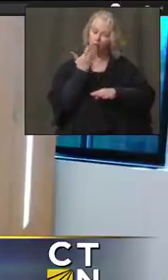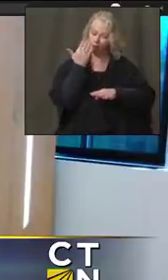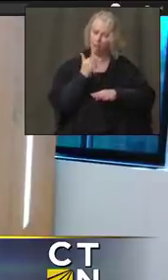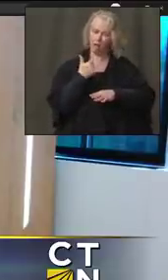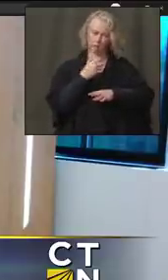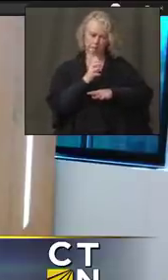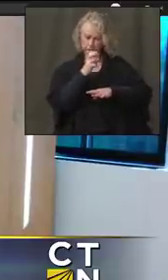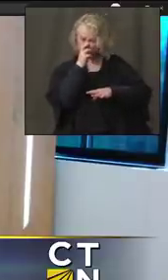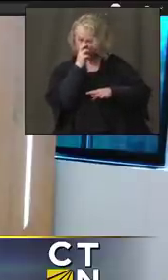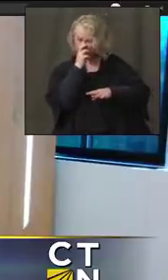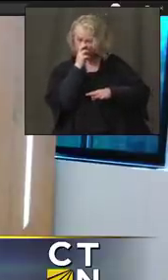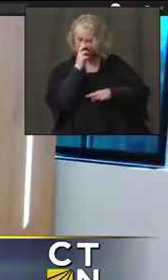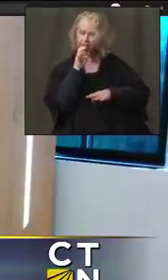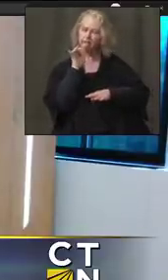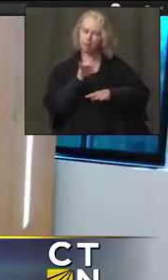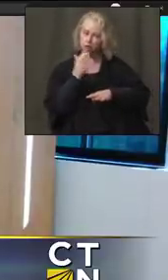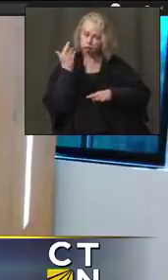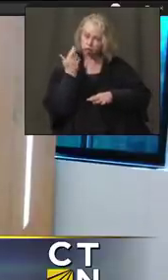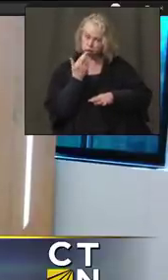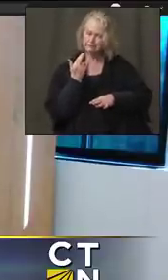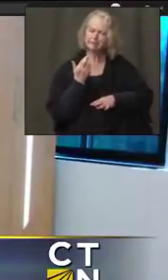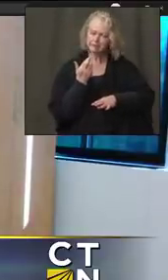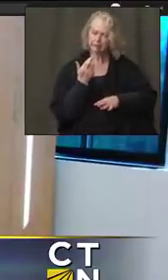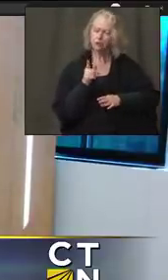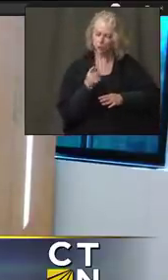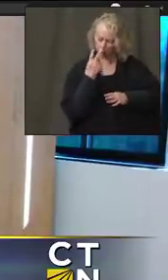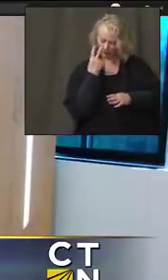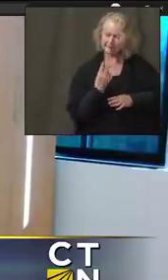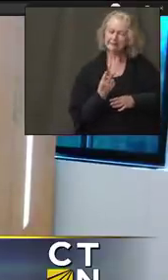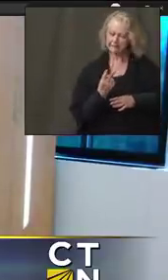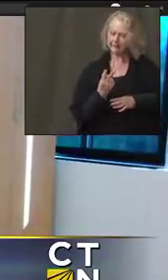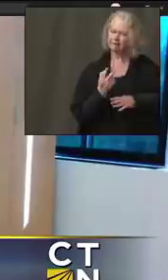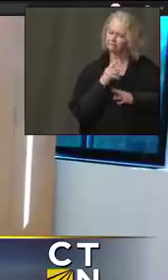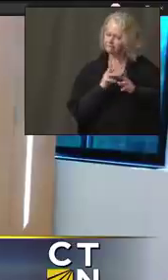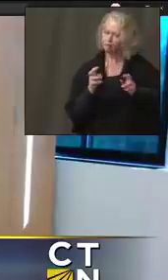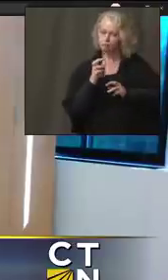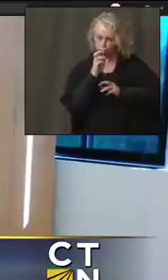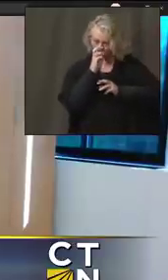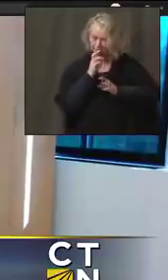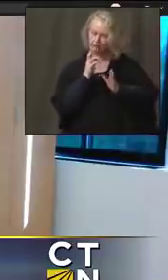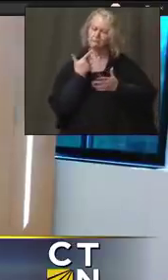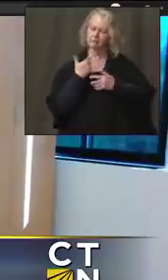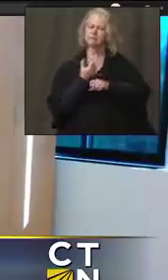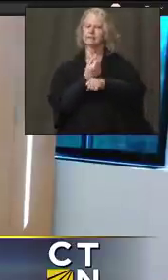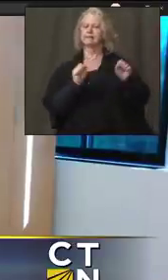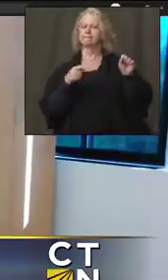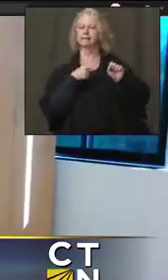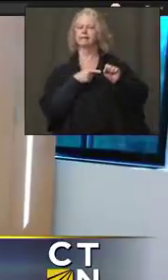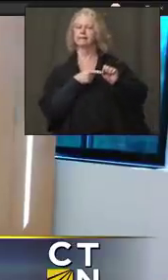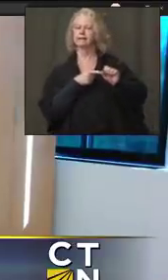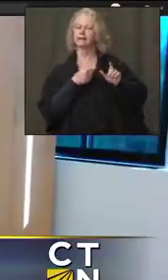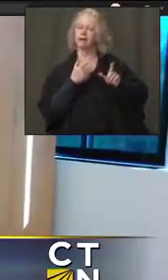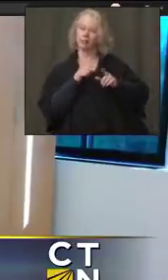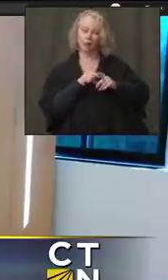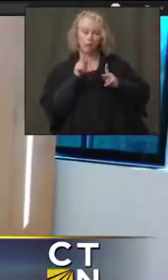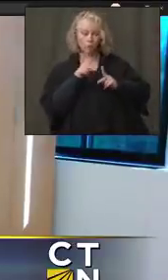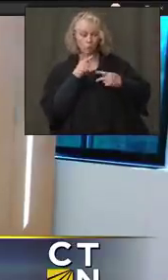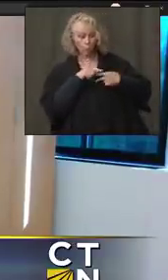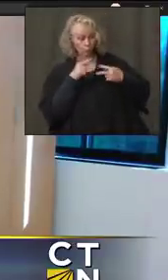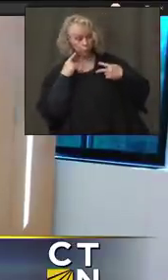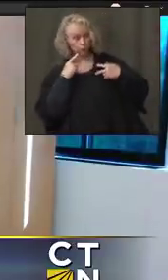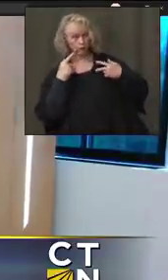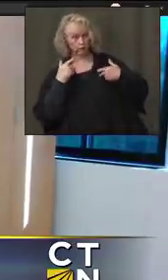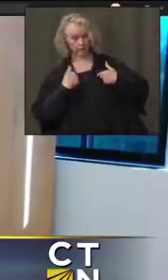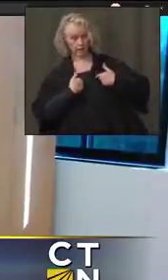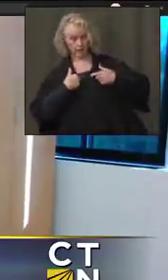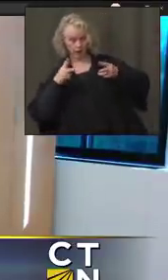are very stringent. You'll see that when the protocols come out. And we want to worry about the safety of the person who's cutting the hair or doing the